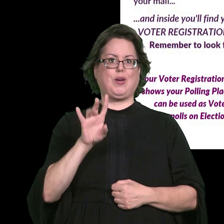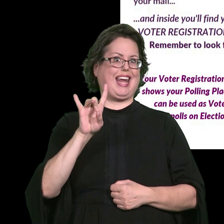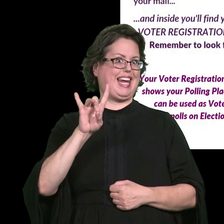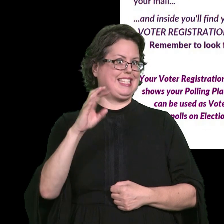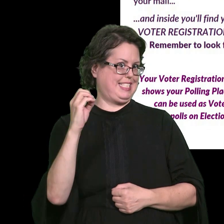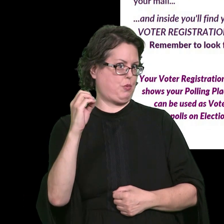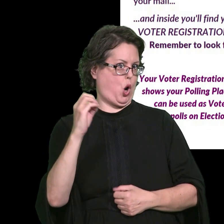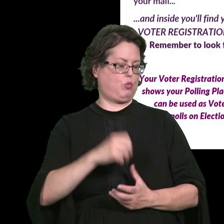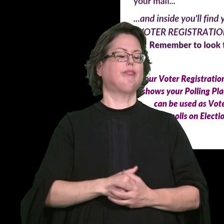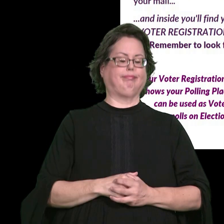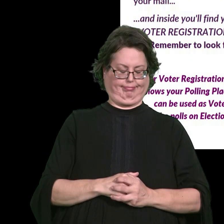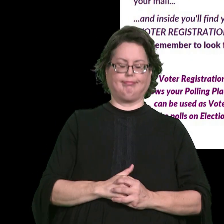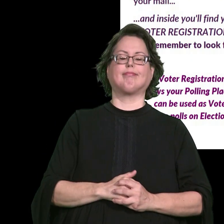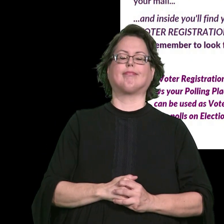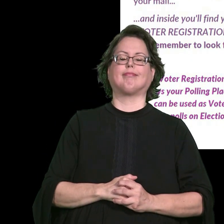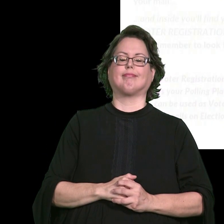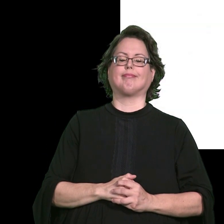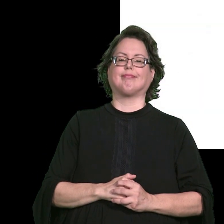1-717-787-5280.